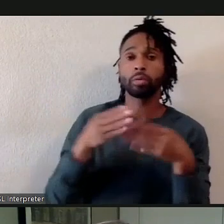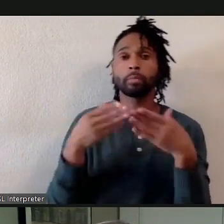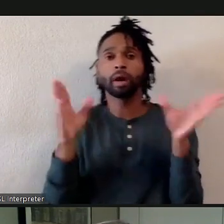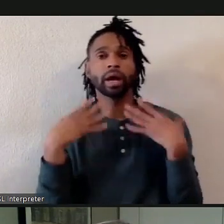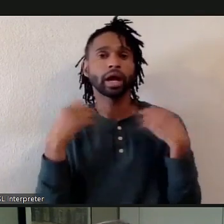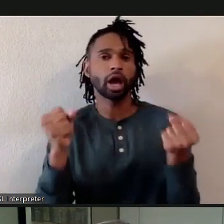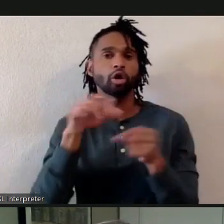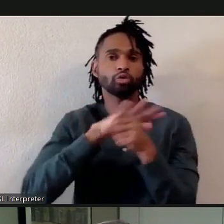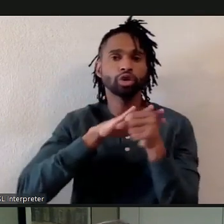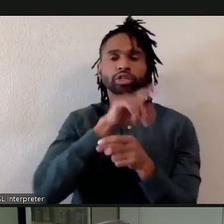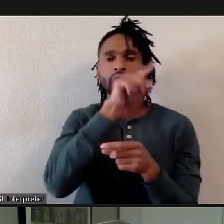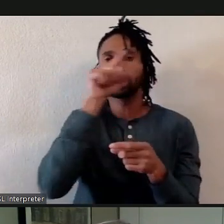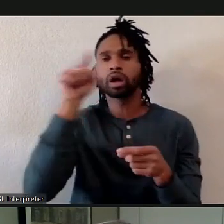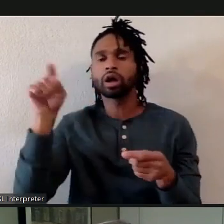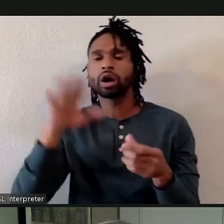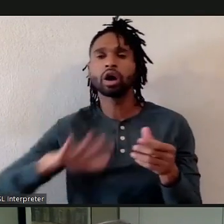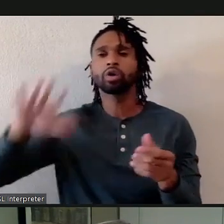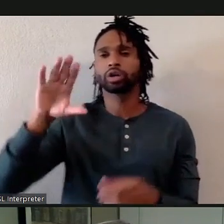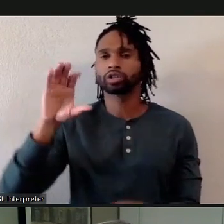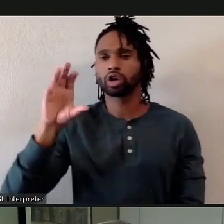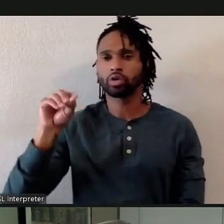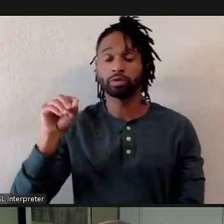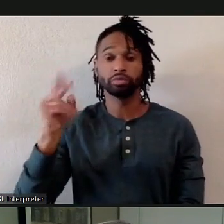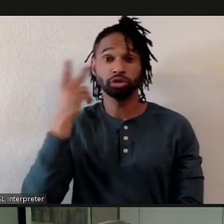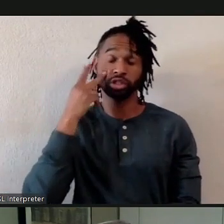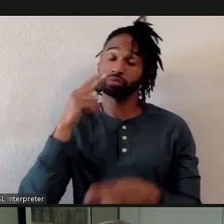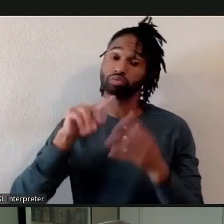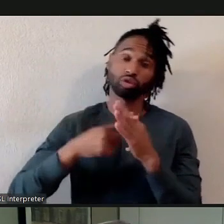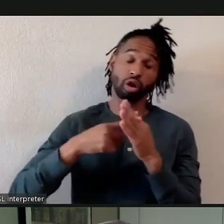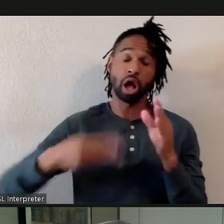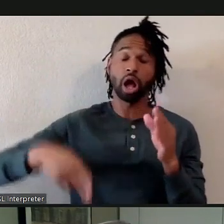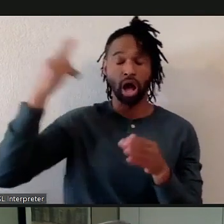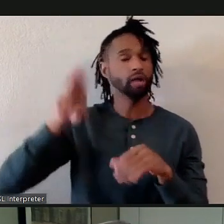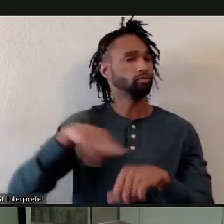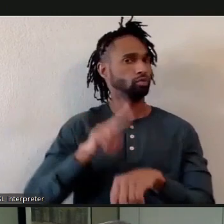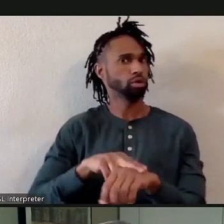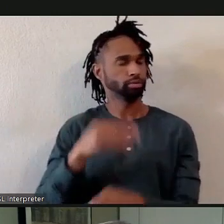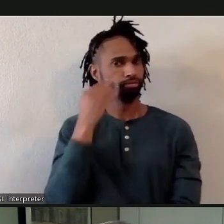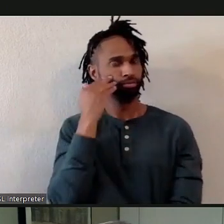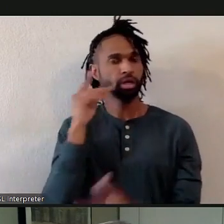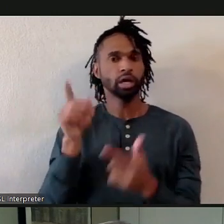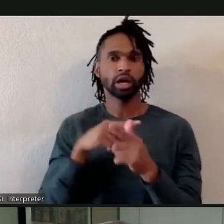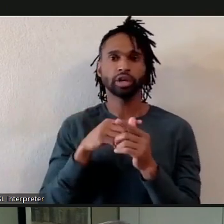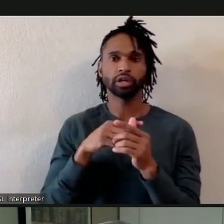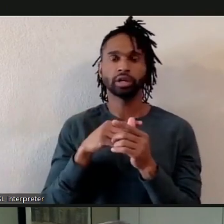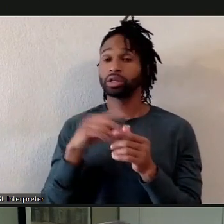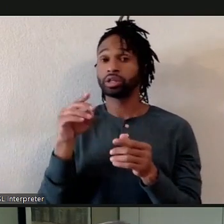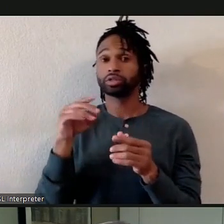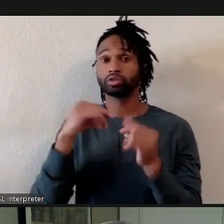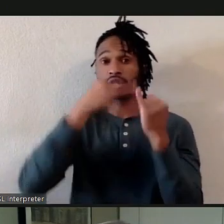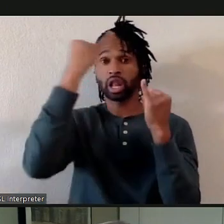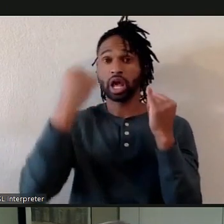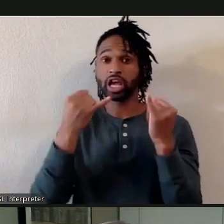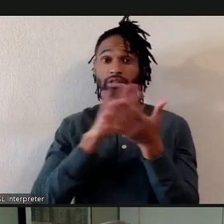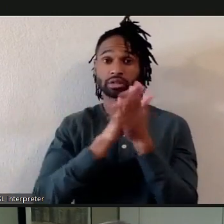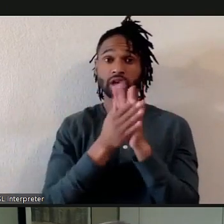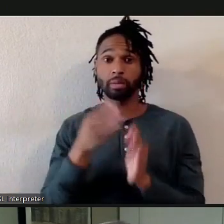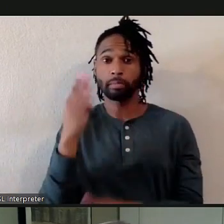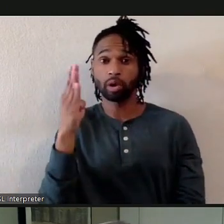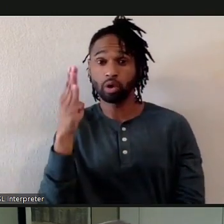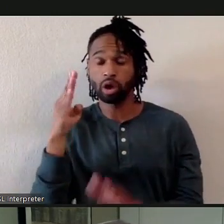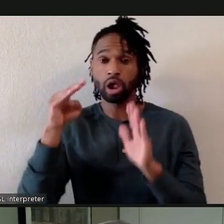state. You can see that we started high, of course, then the lines turned blue as the infection came